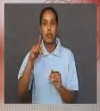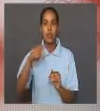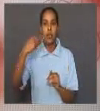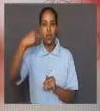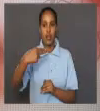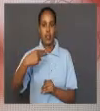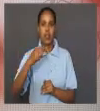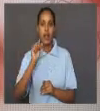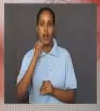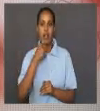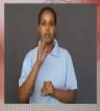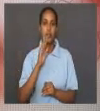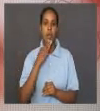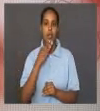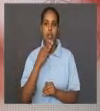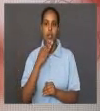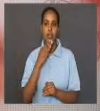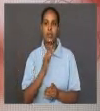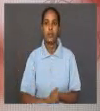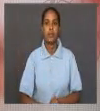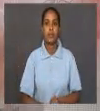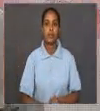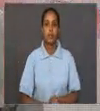pH of acid-base titration.